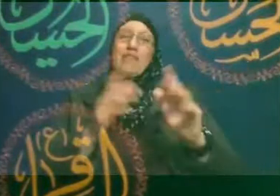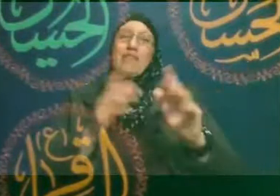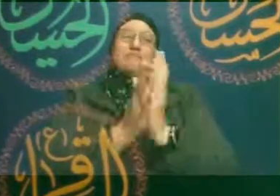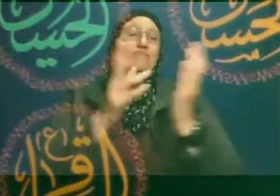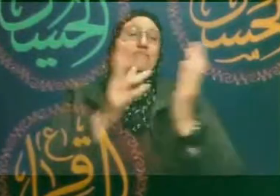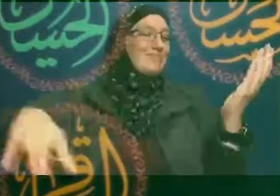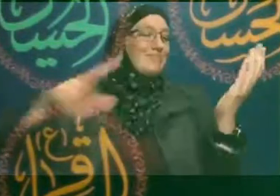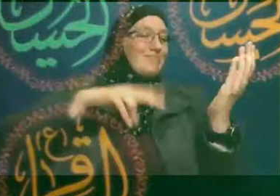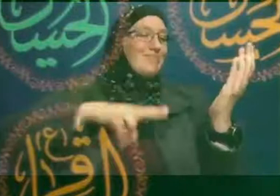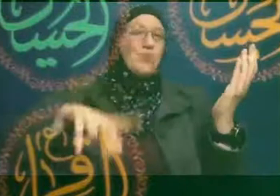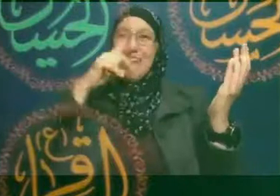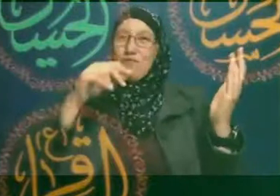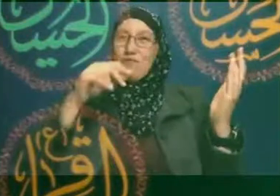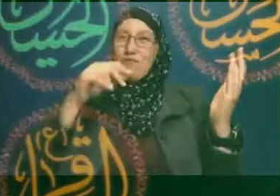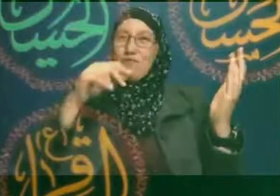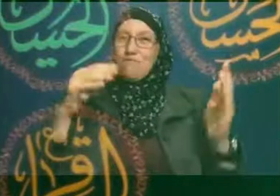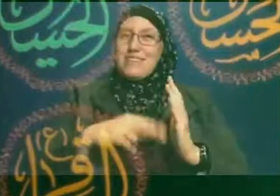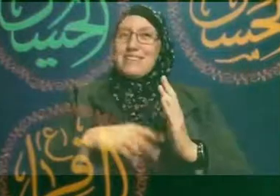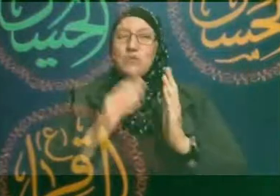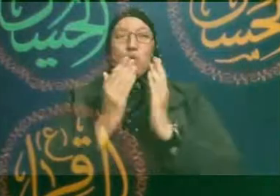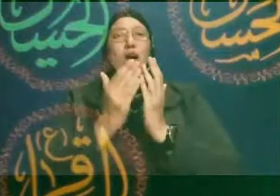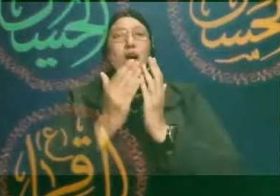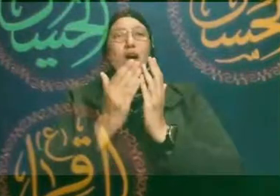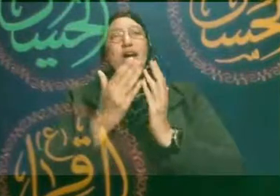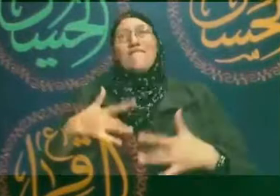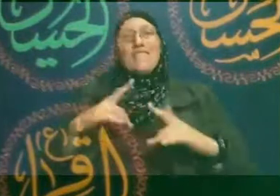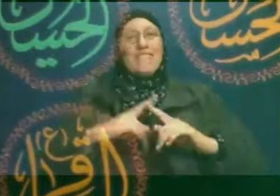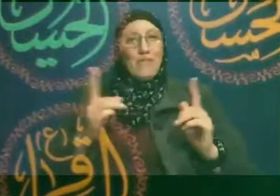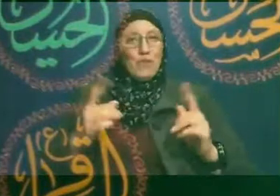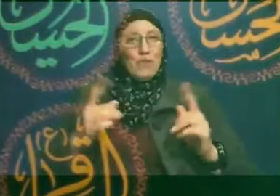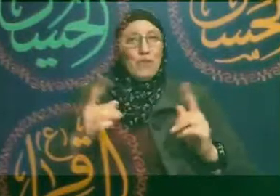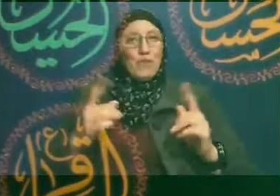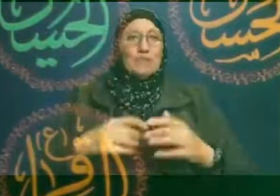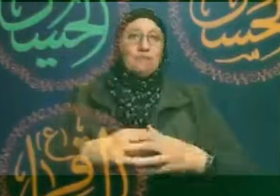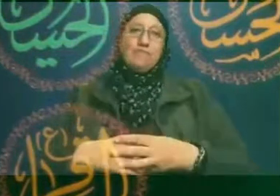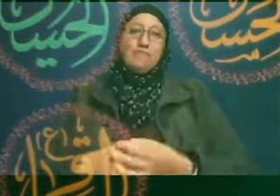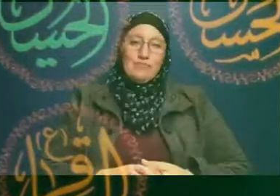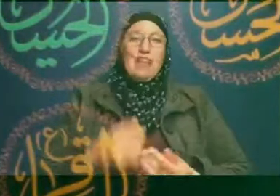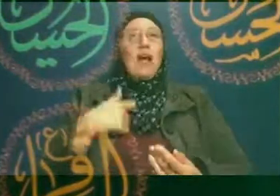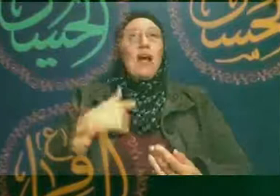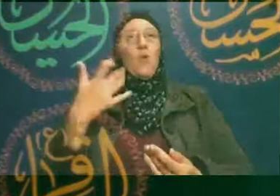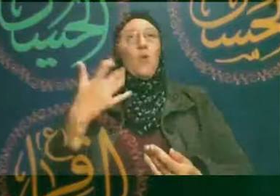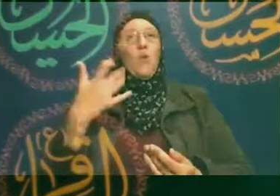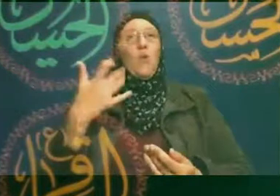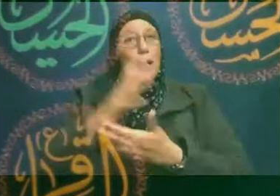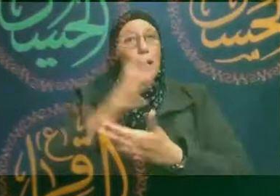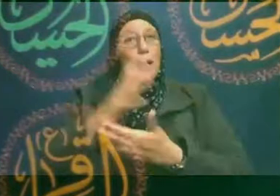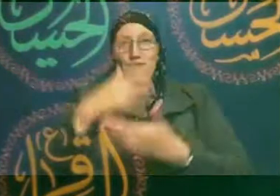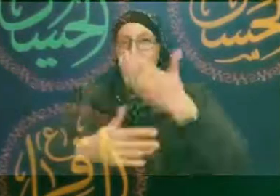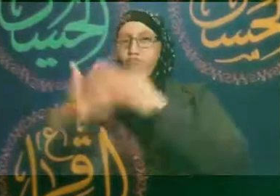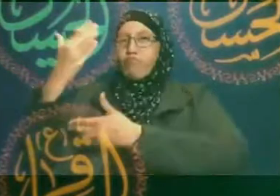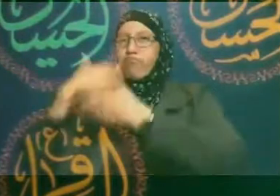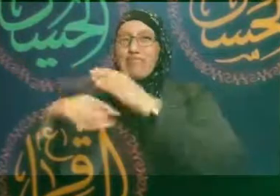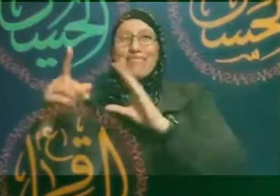me give you, share with you a memory. Some years ago, I was running a course on spirituality of Islam in the